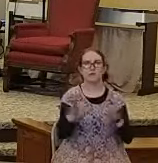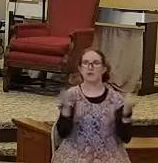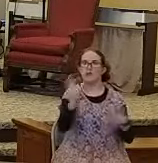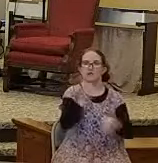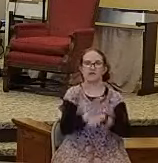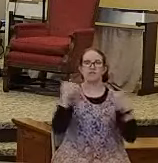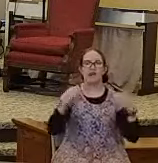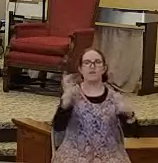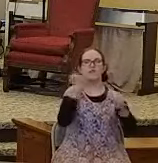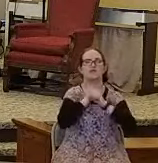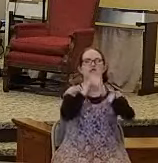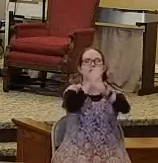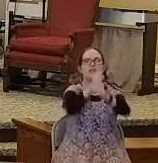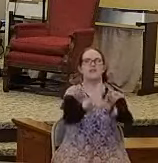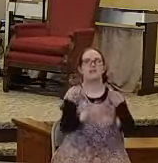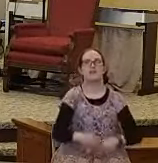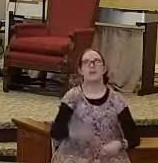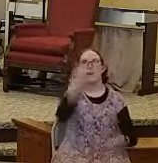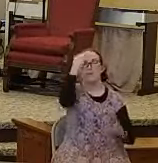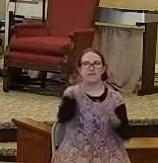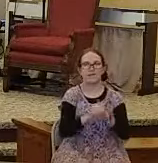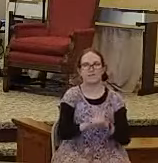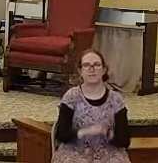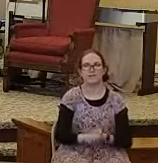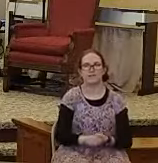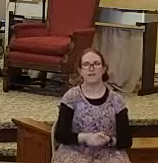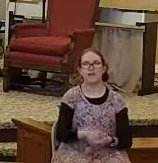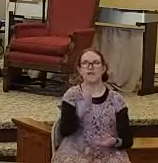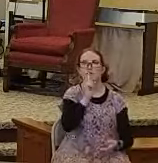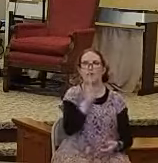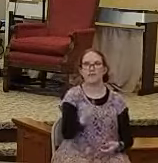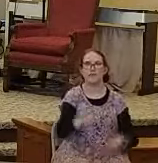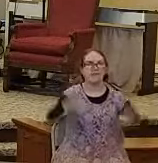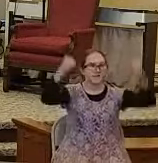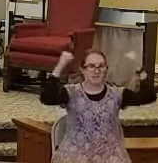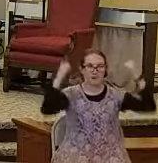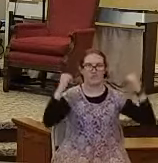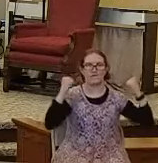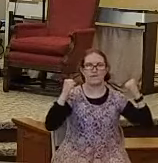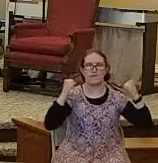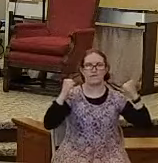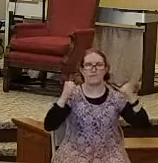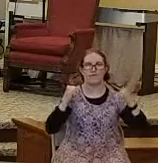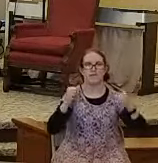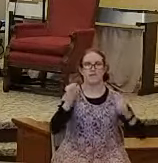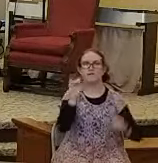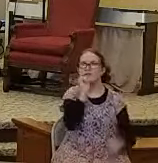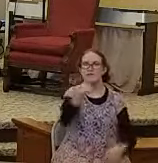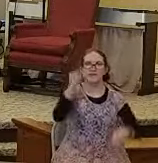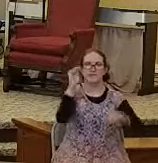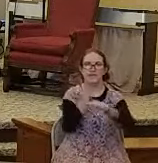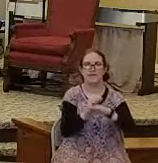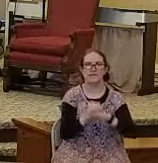We got to trust him. We got to believe he really is as powerful. Amen. As he is